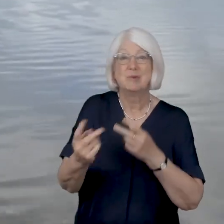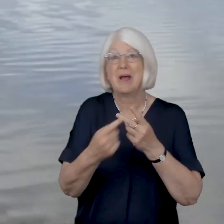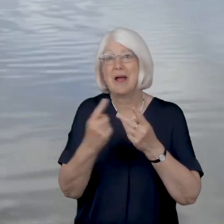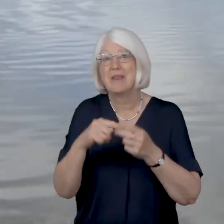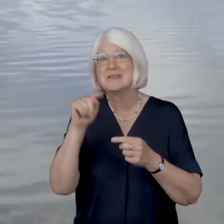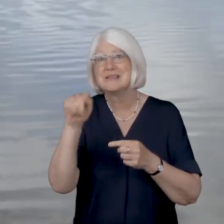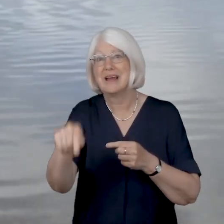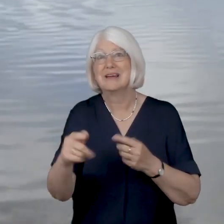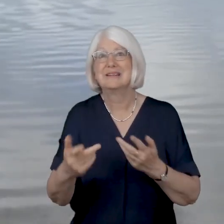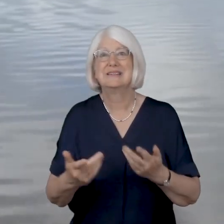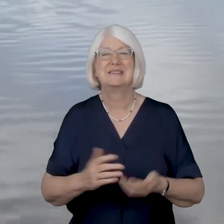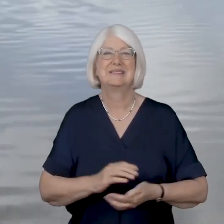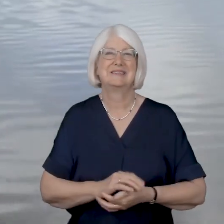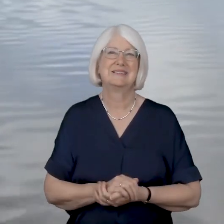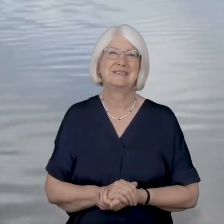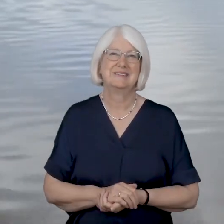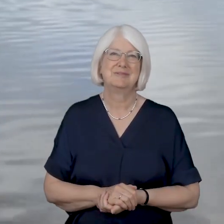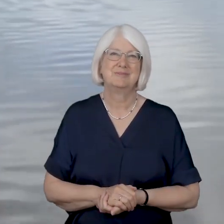other side.